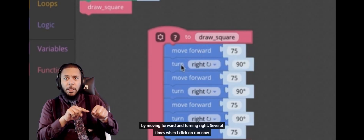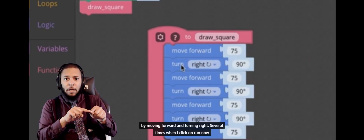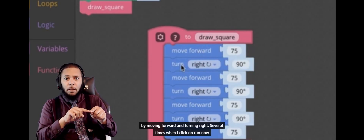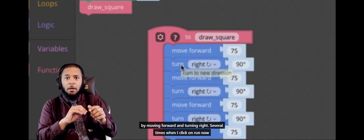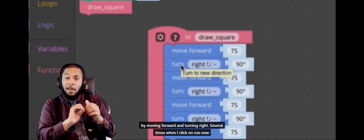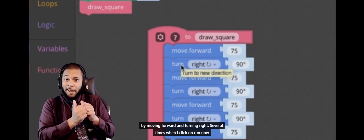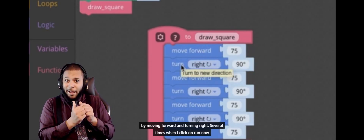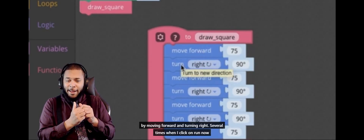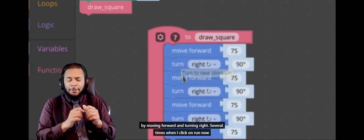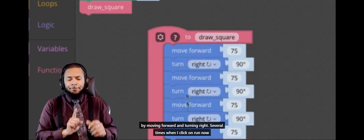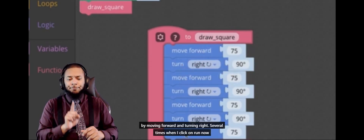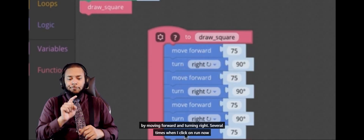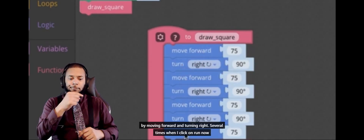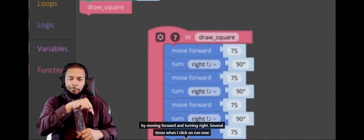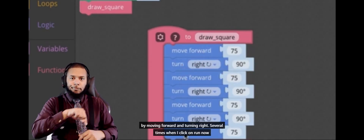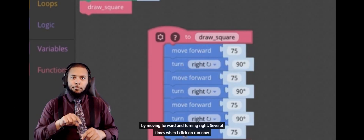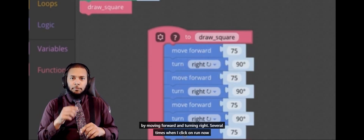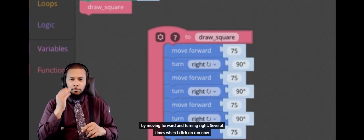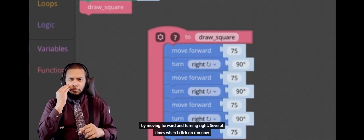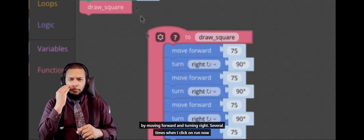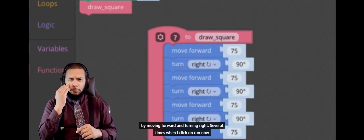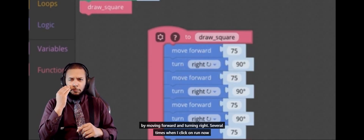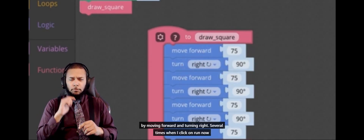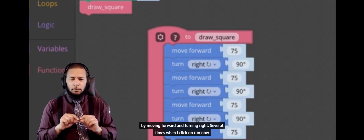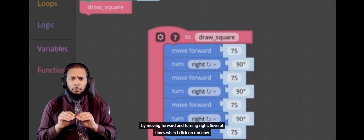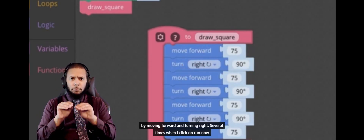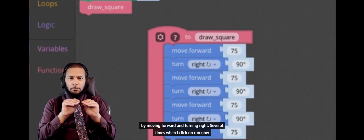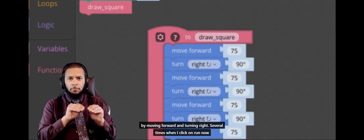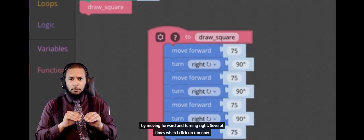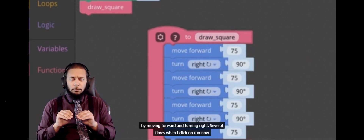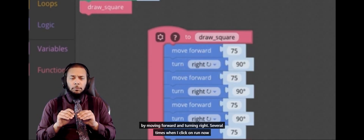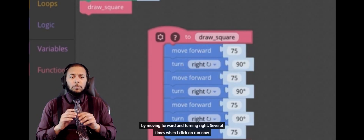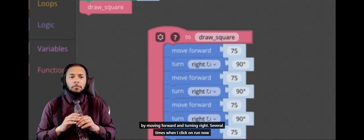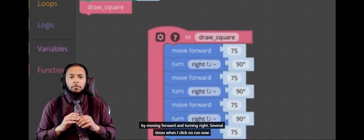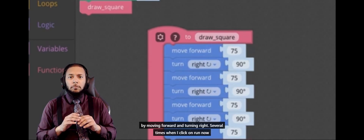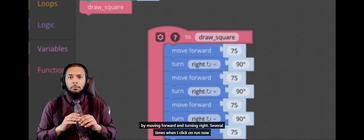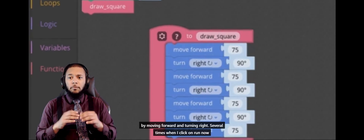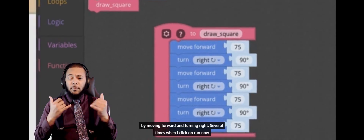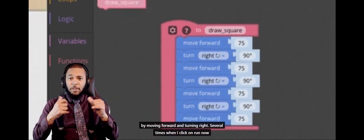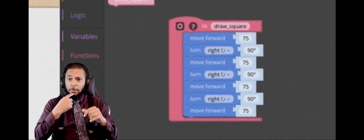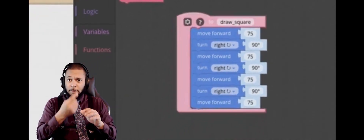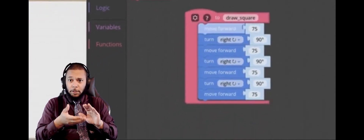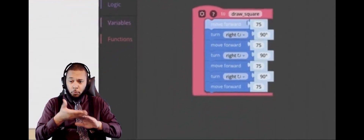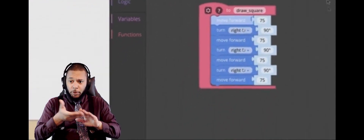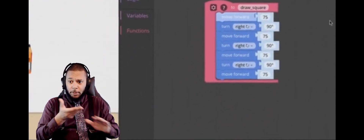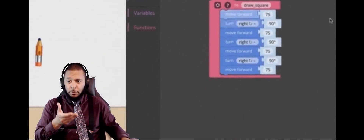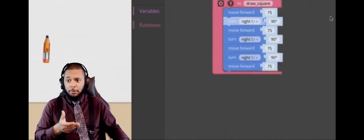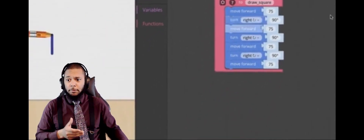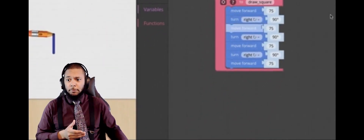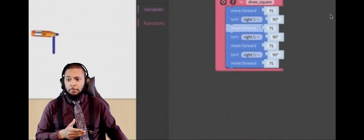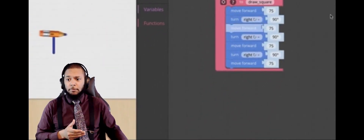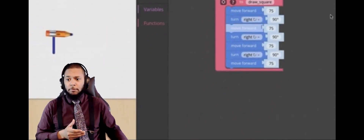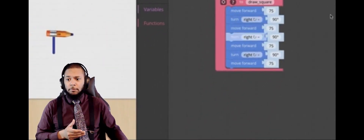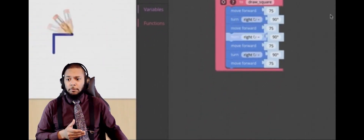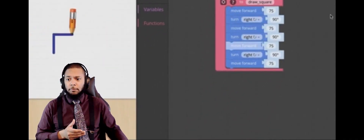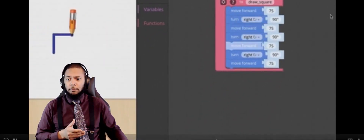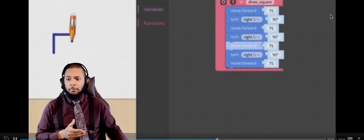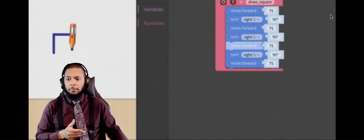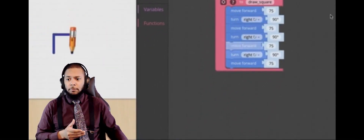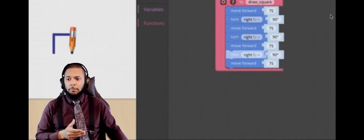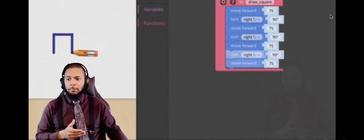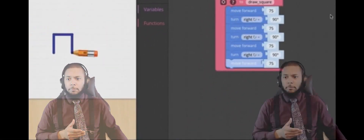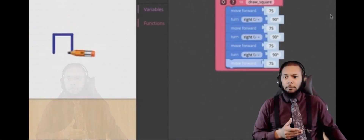moving forward and turning right several times. When I click on Run Now,